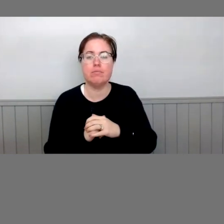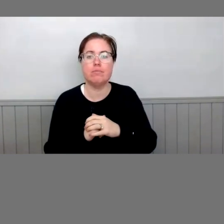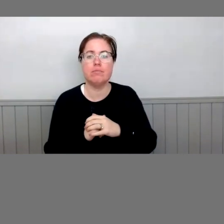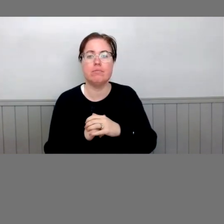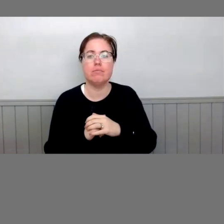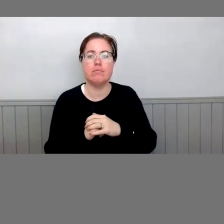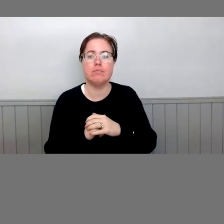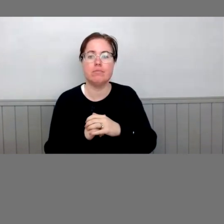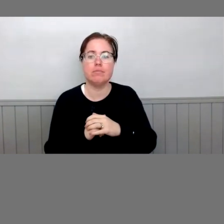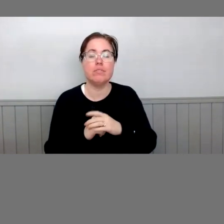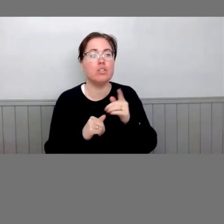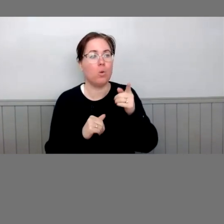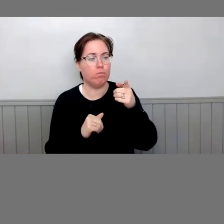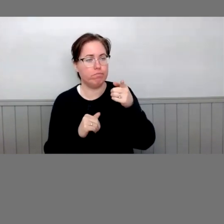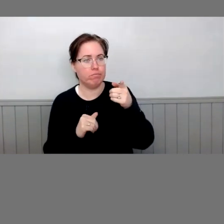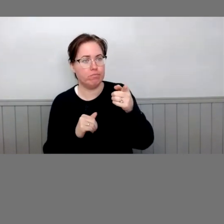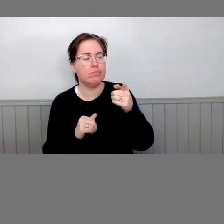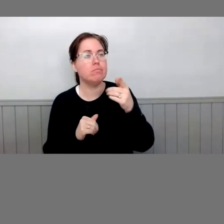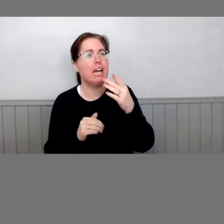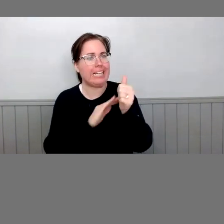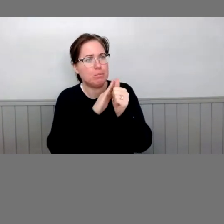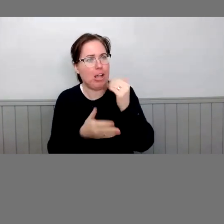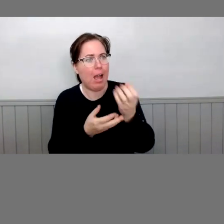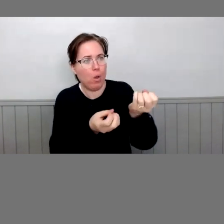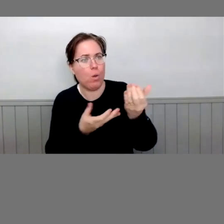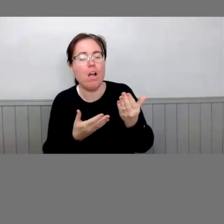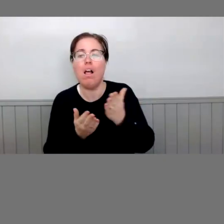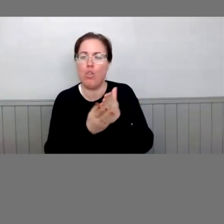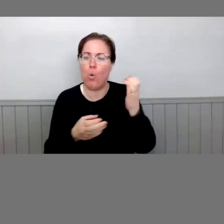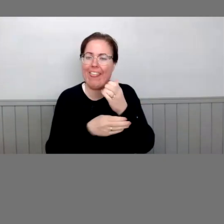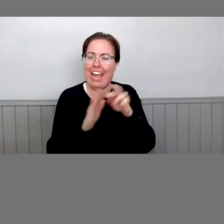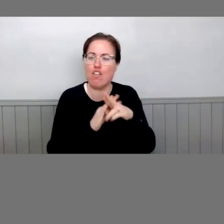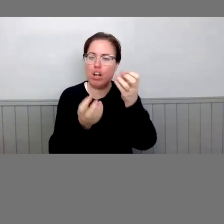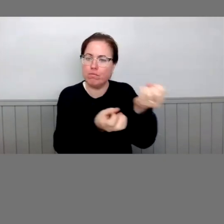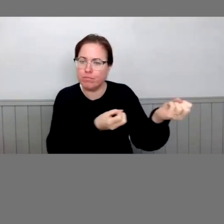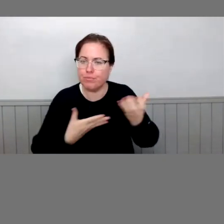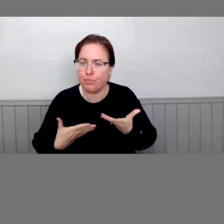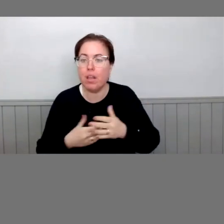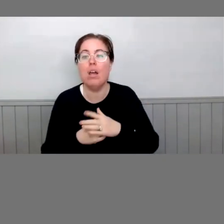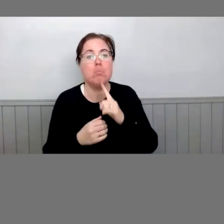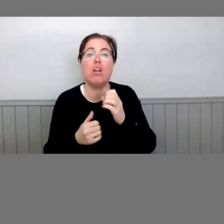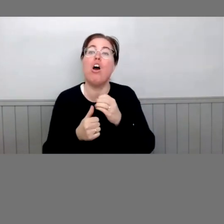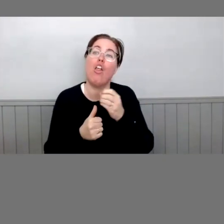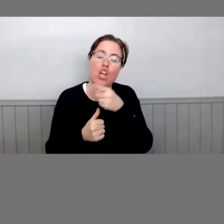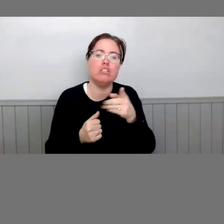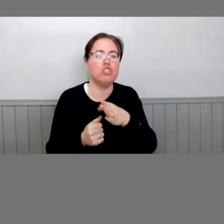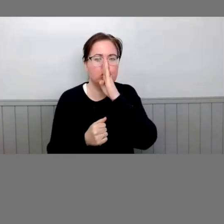were related to us through her carer, but everybody else we spoke to directly.